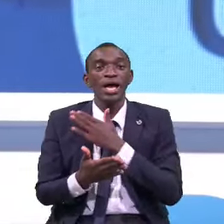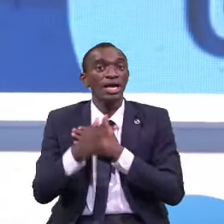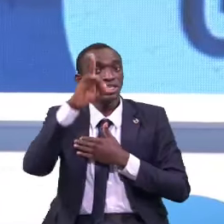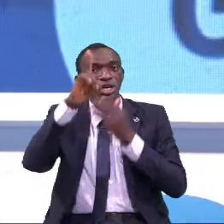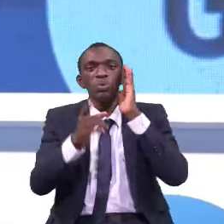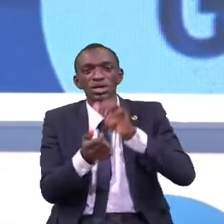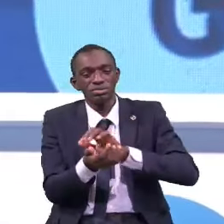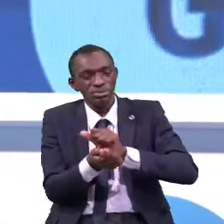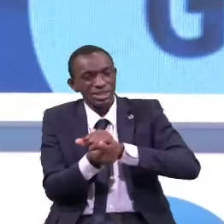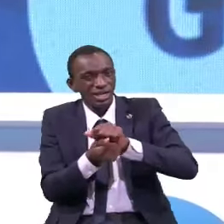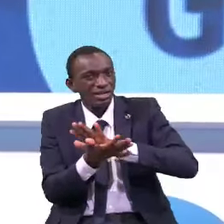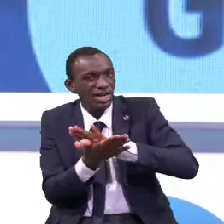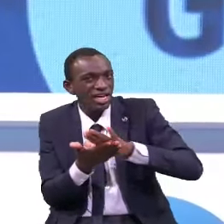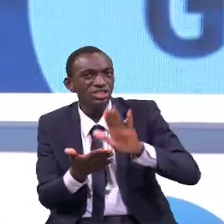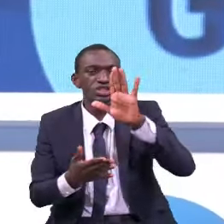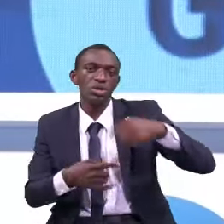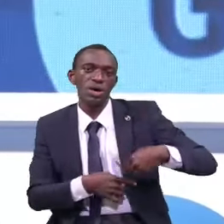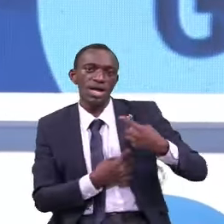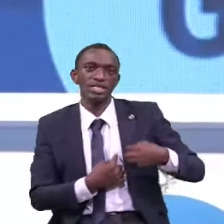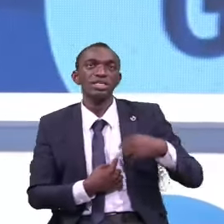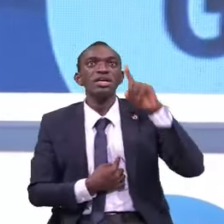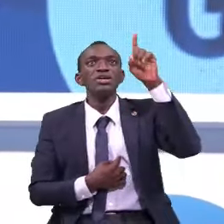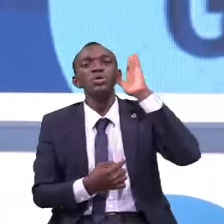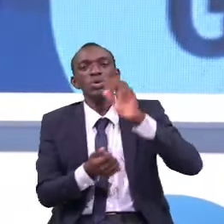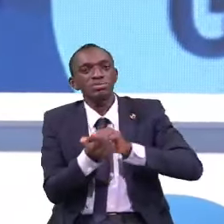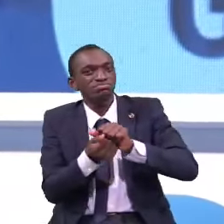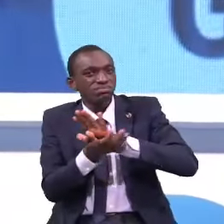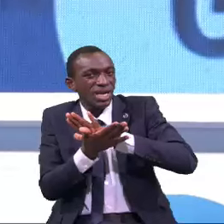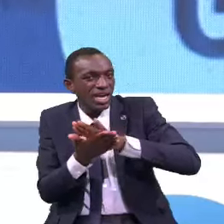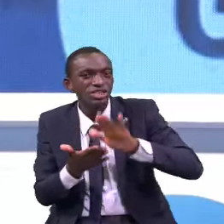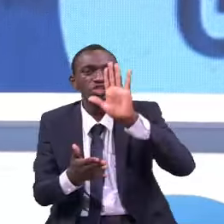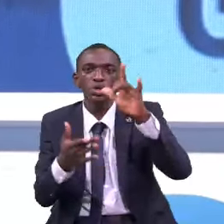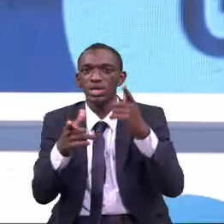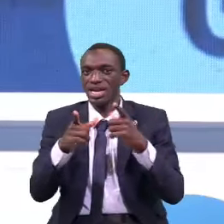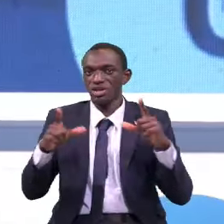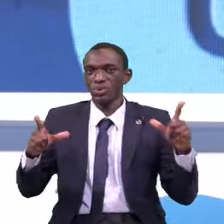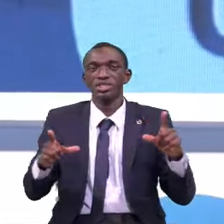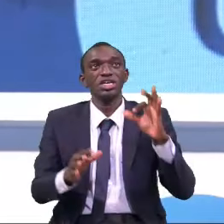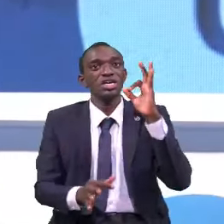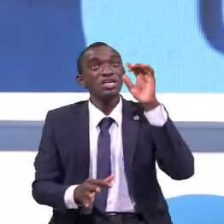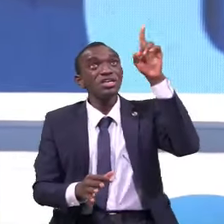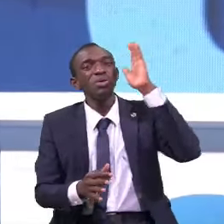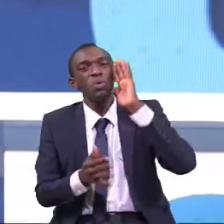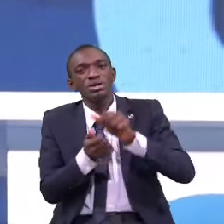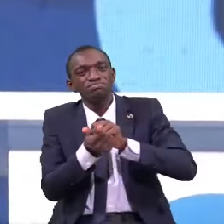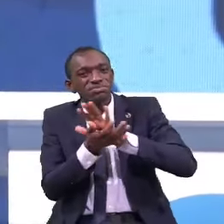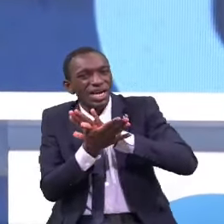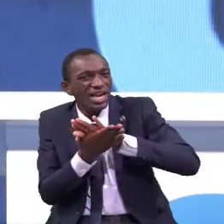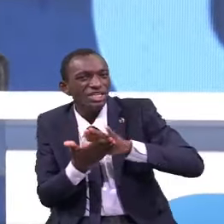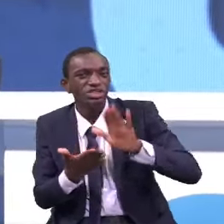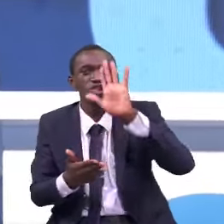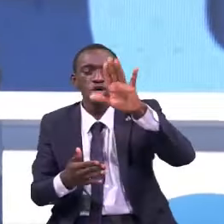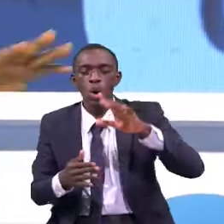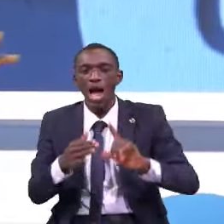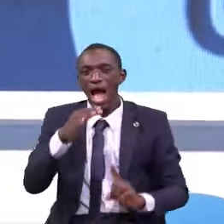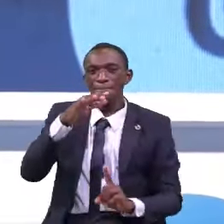heart. He cleanses your language. He cleanses your appearance. He cleanses